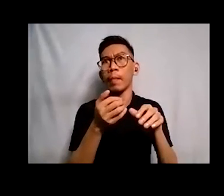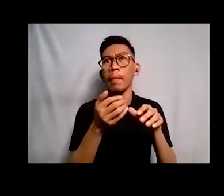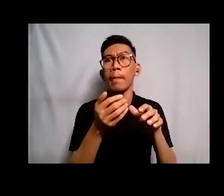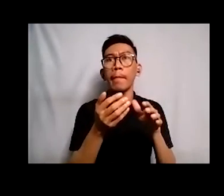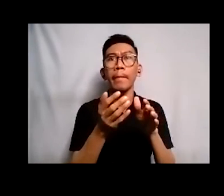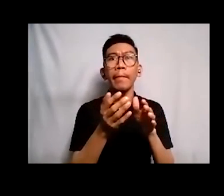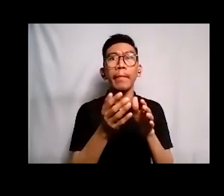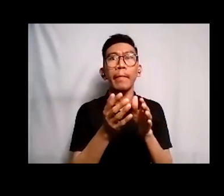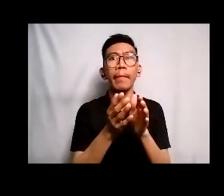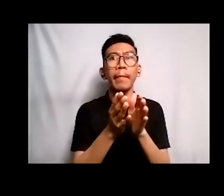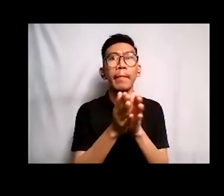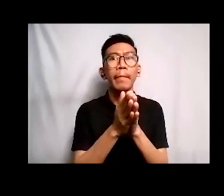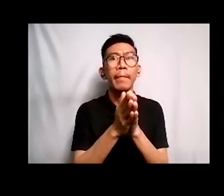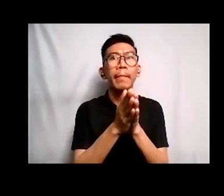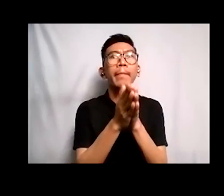book,